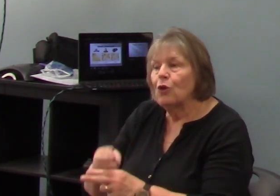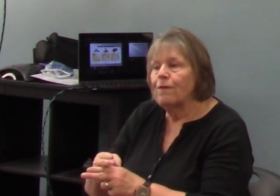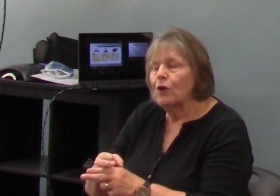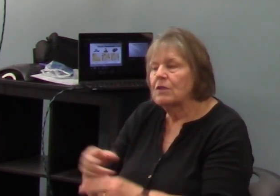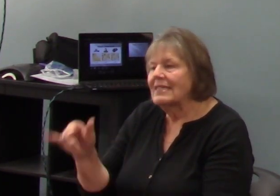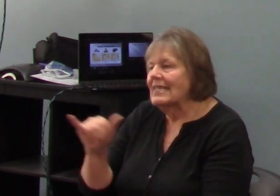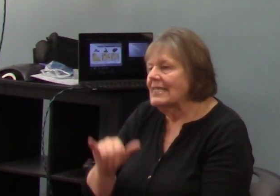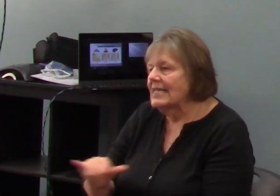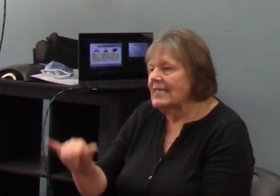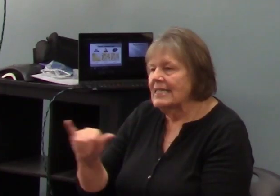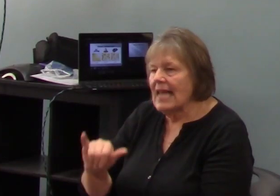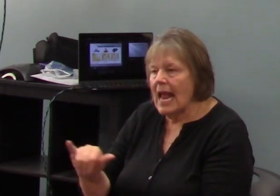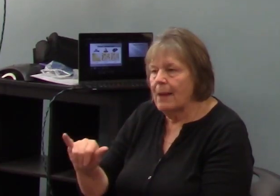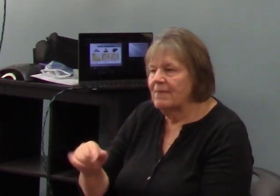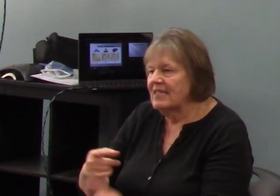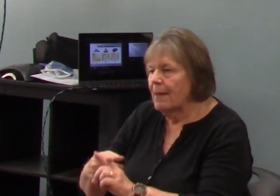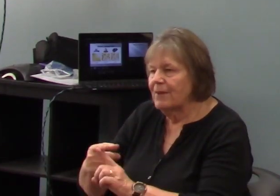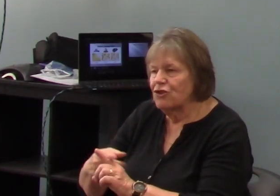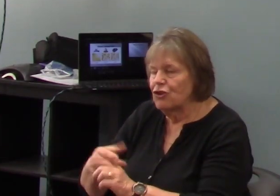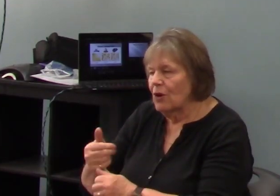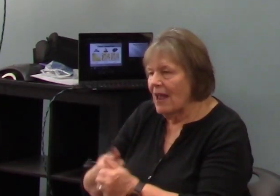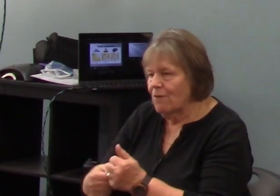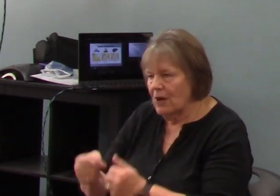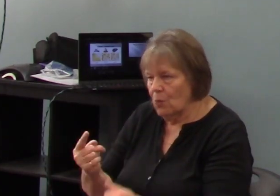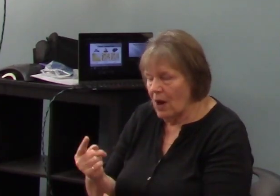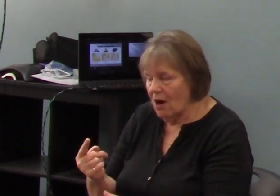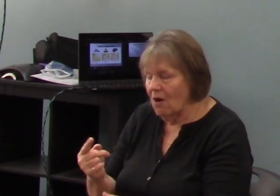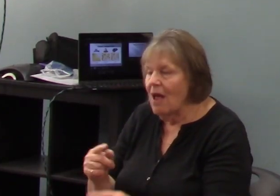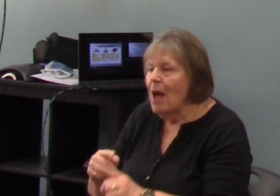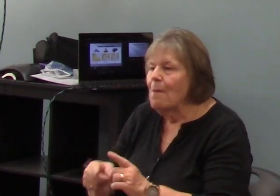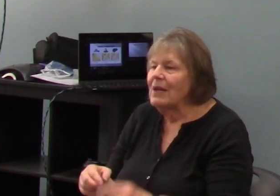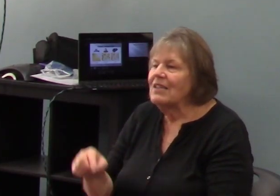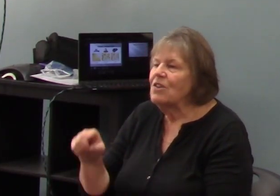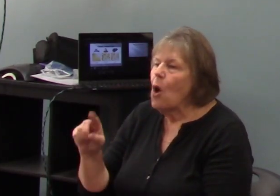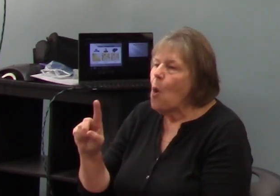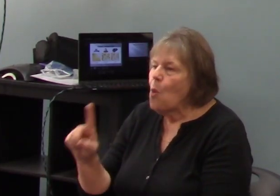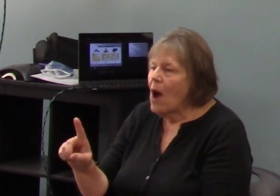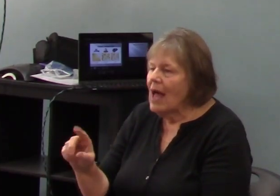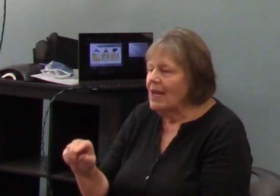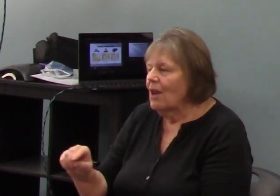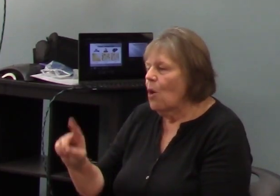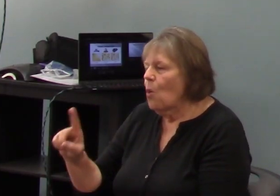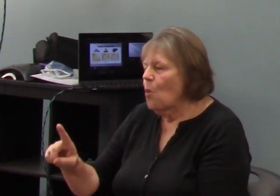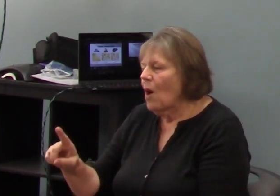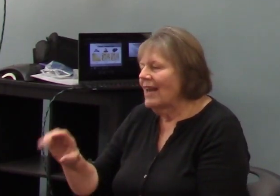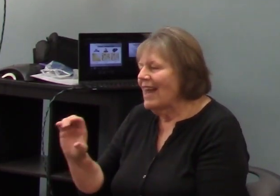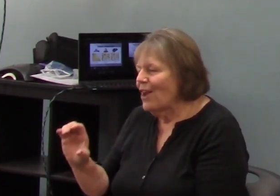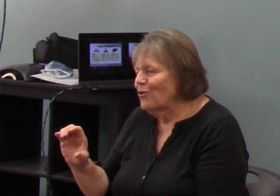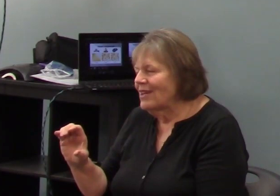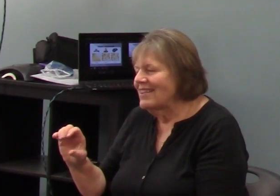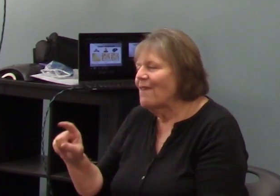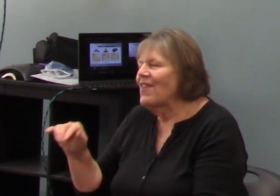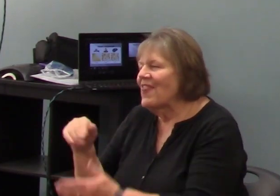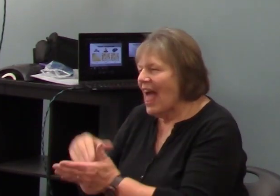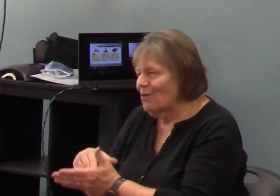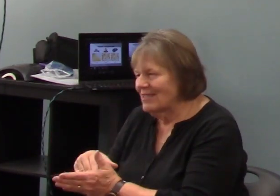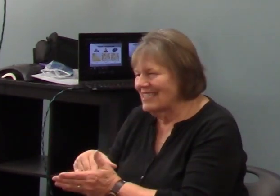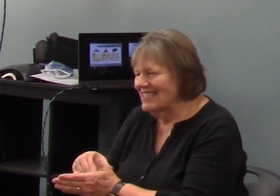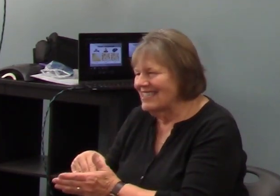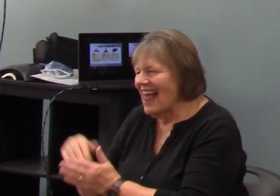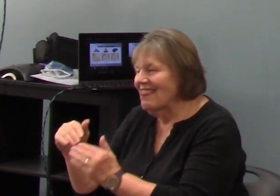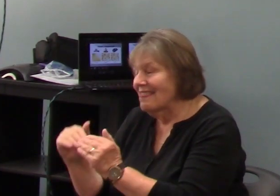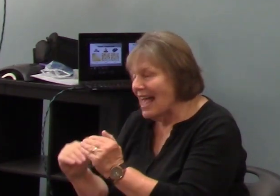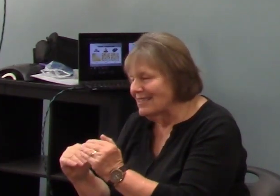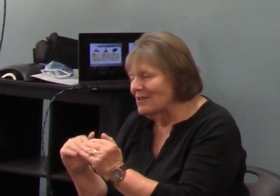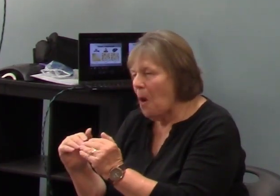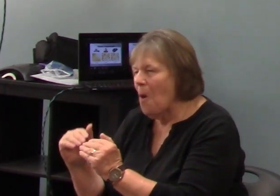just 1/100,000th of a degree less in some places, or 1/100,000th more. It's almost exactly the same temperature,